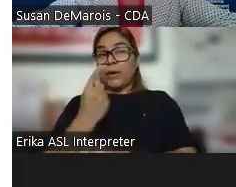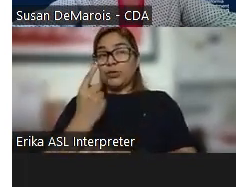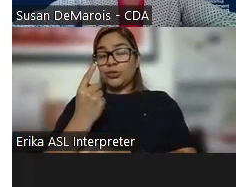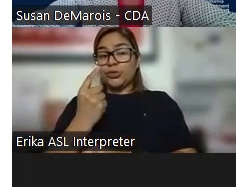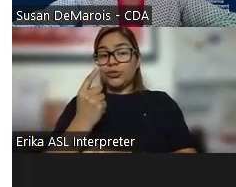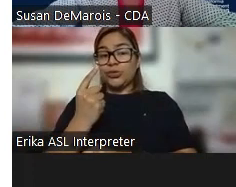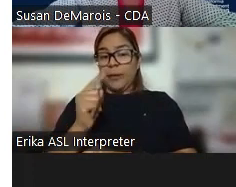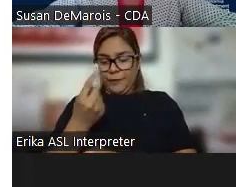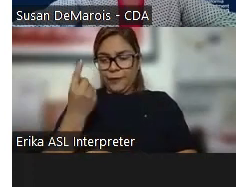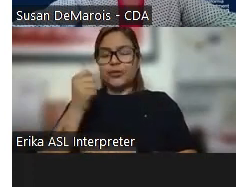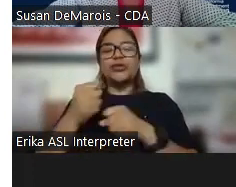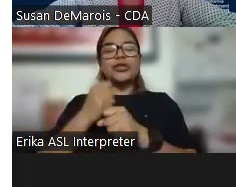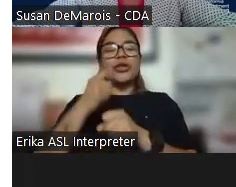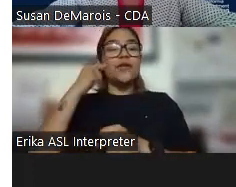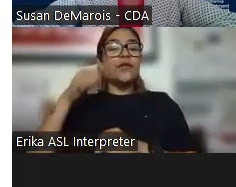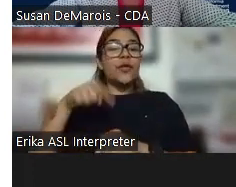we're in the process of